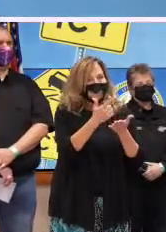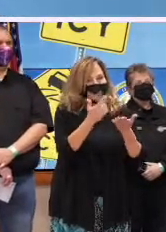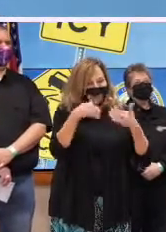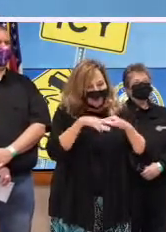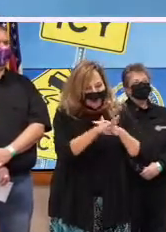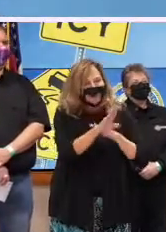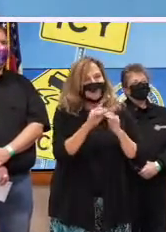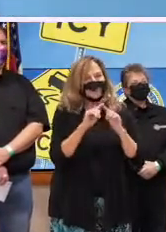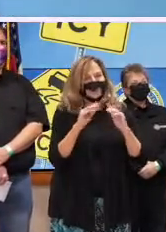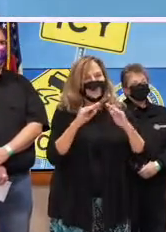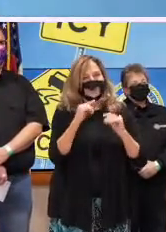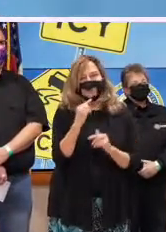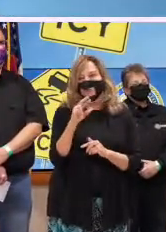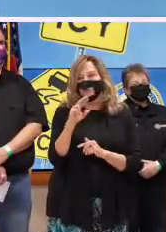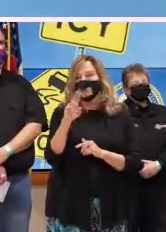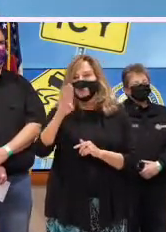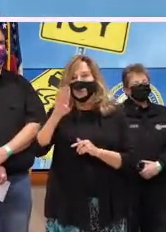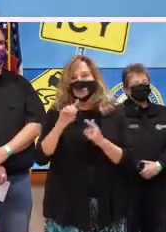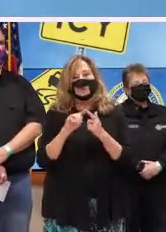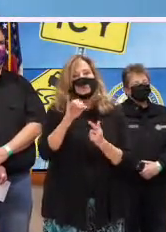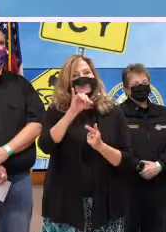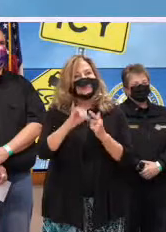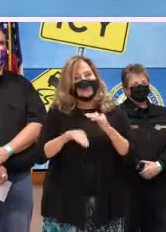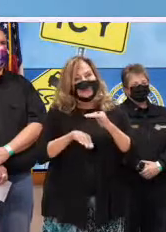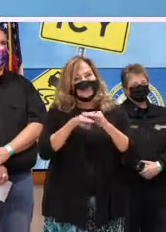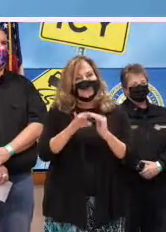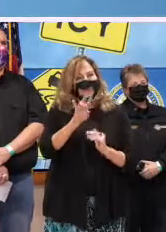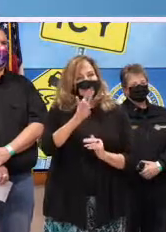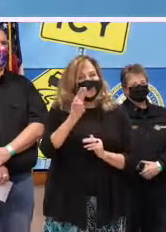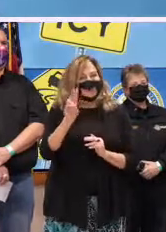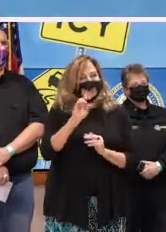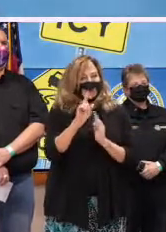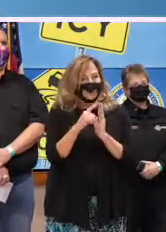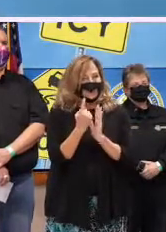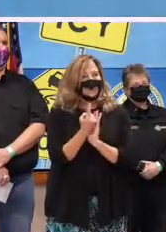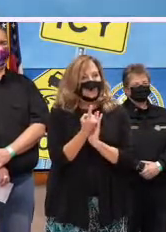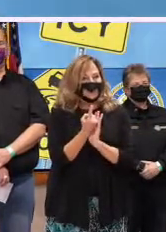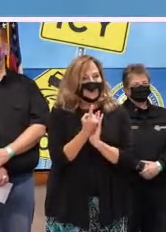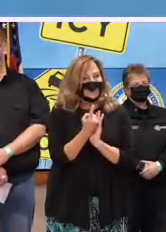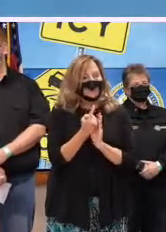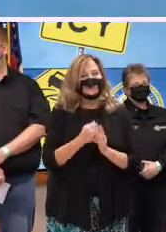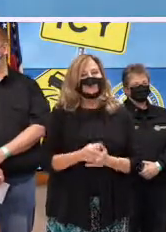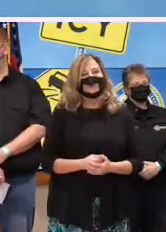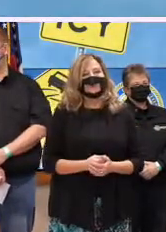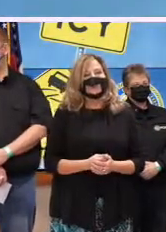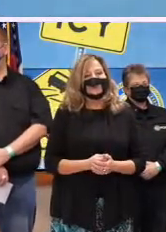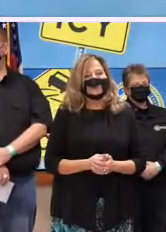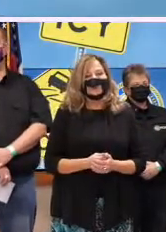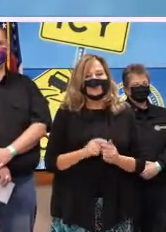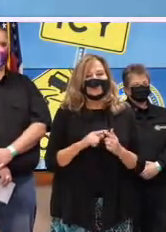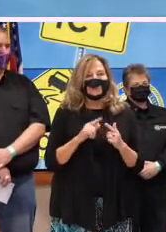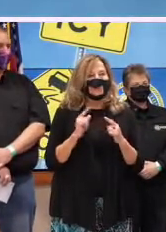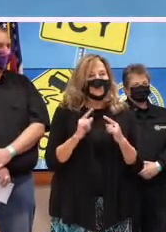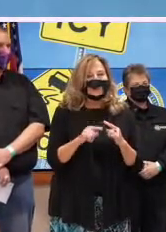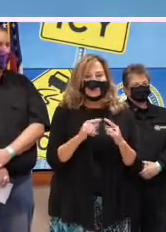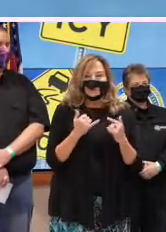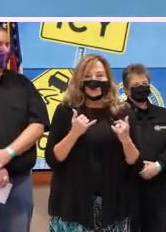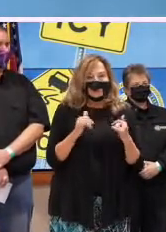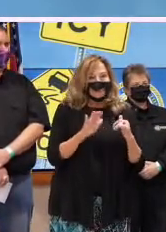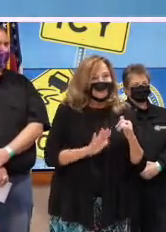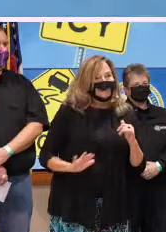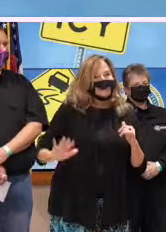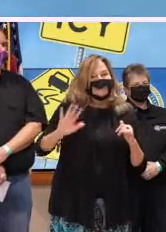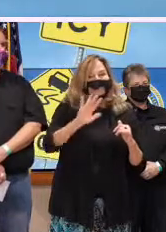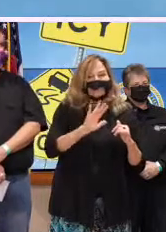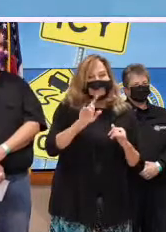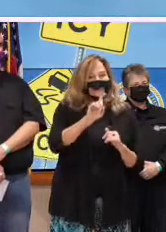we're prepared to stand that up for 72 hours. Because this storm has been across the state, I know Red